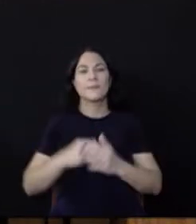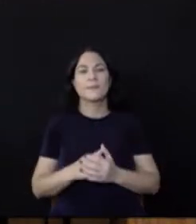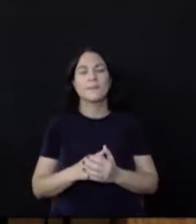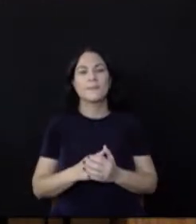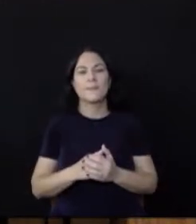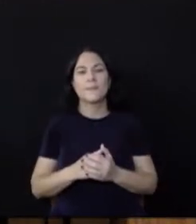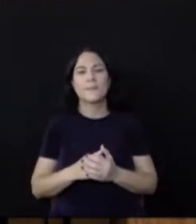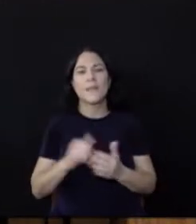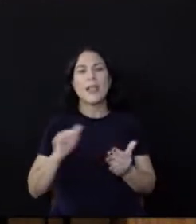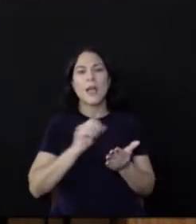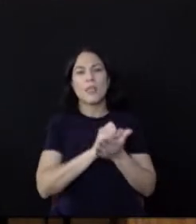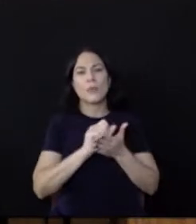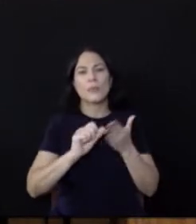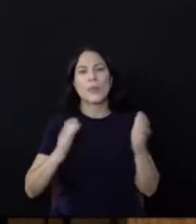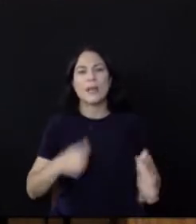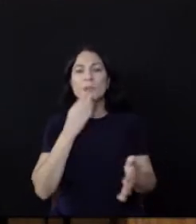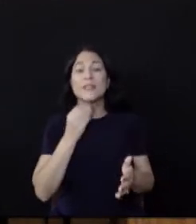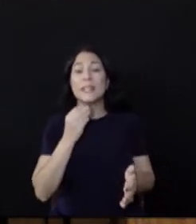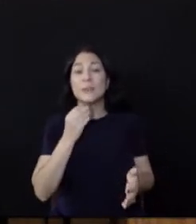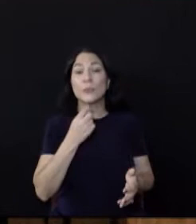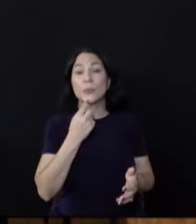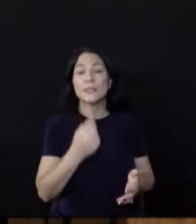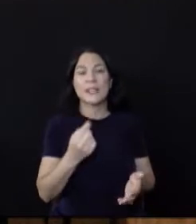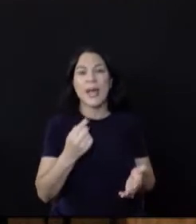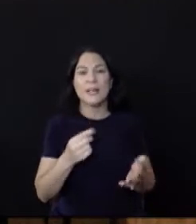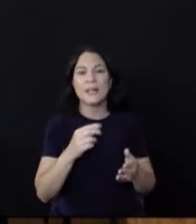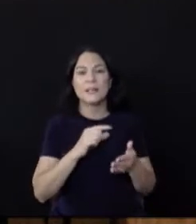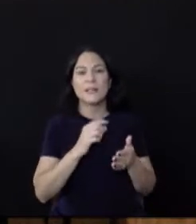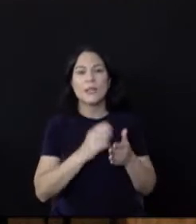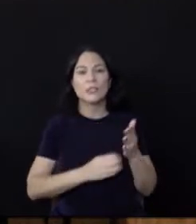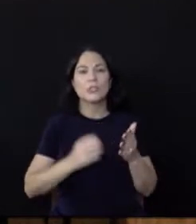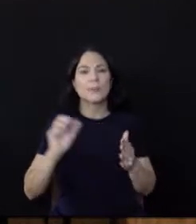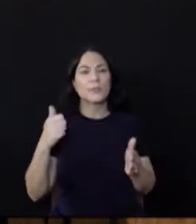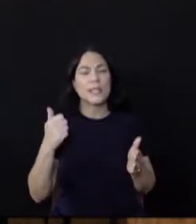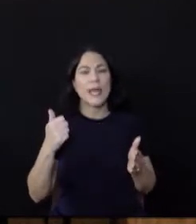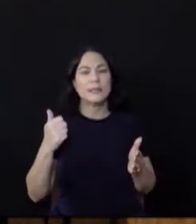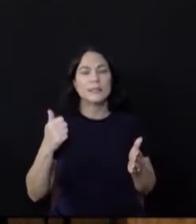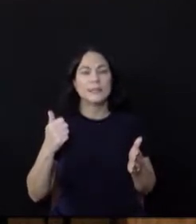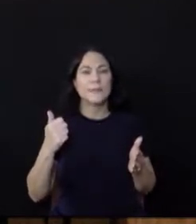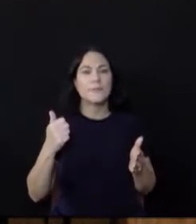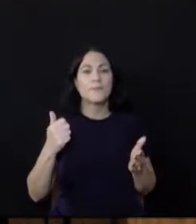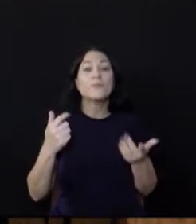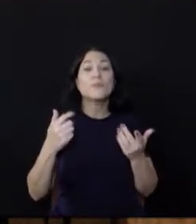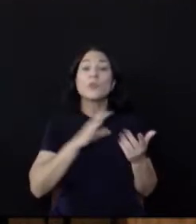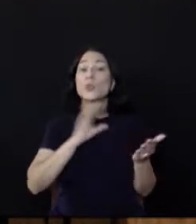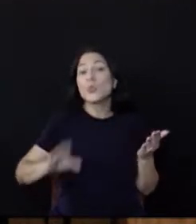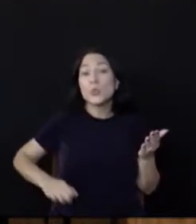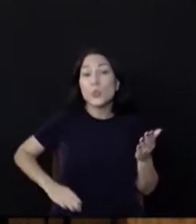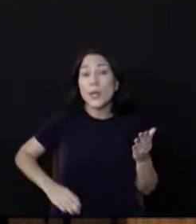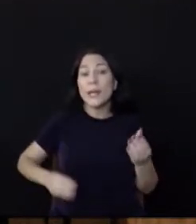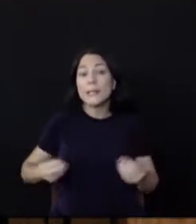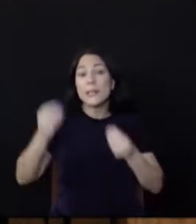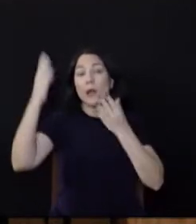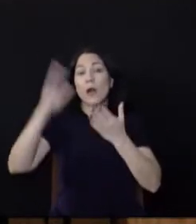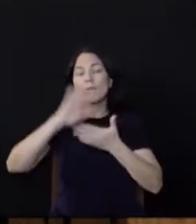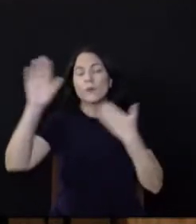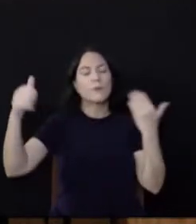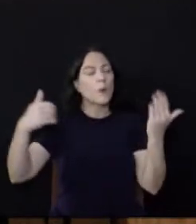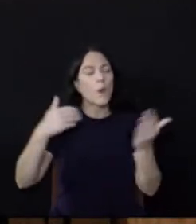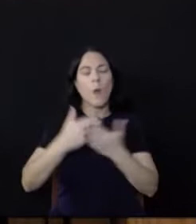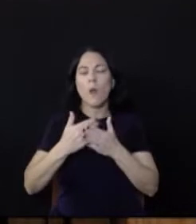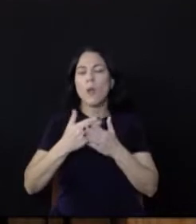the writer to the Hebrews describes it in chapter 10, verse 12 through 14. But when Christ had offered for all time a